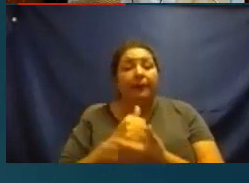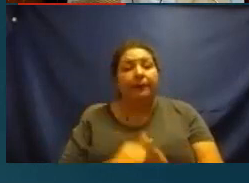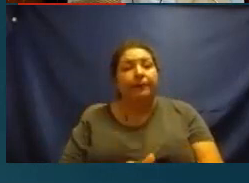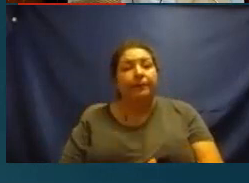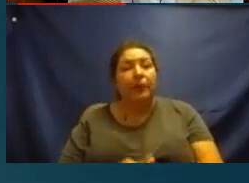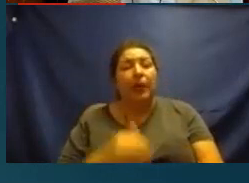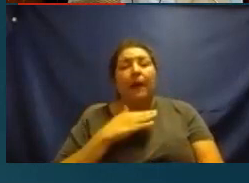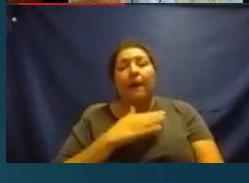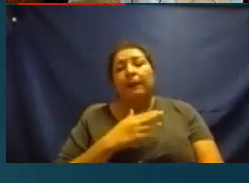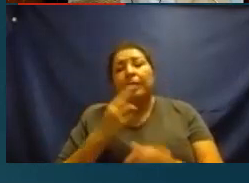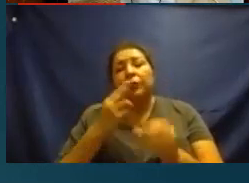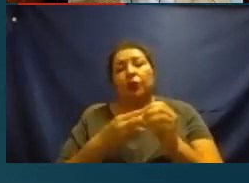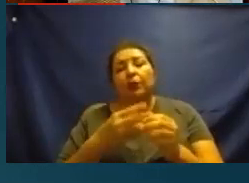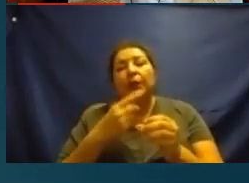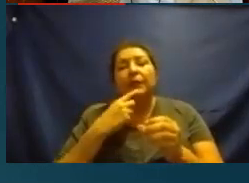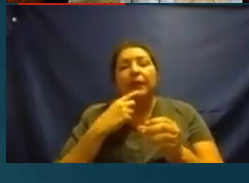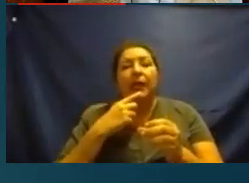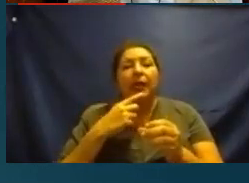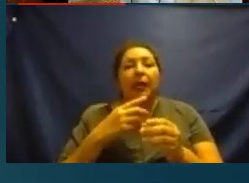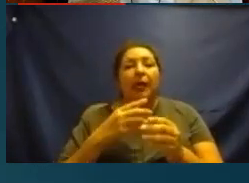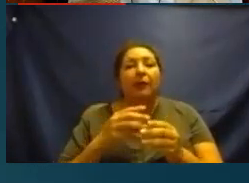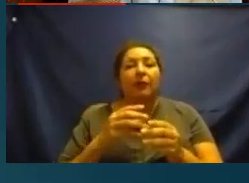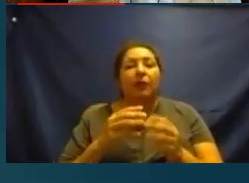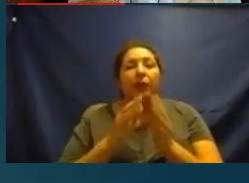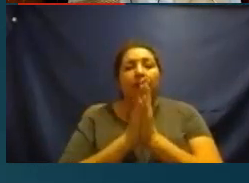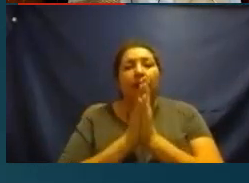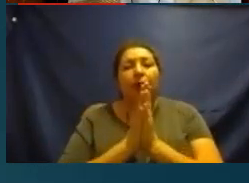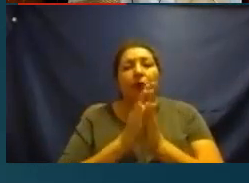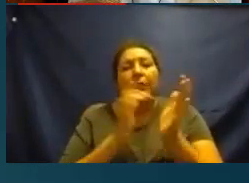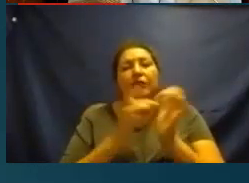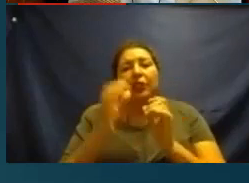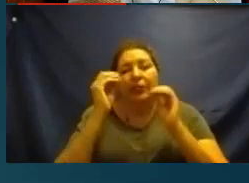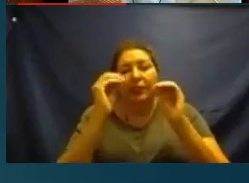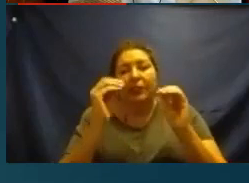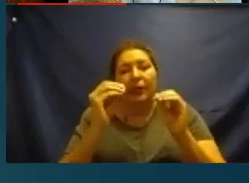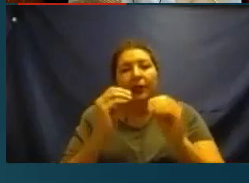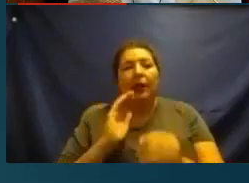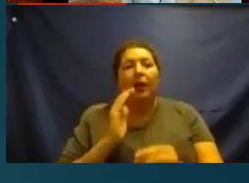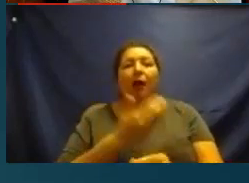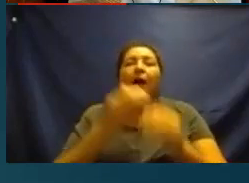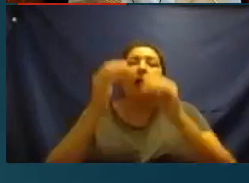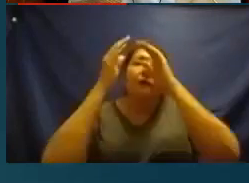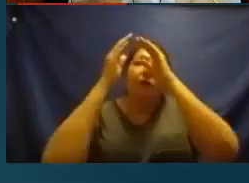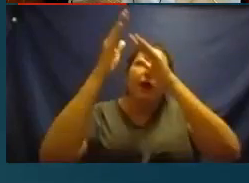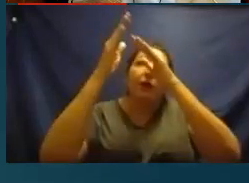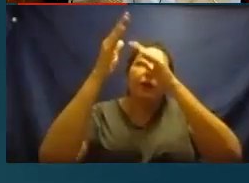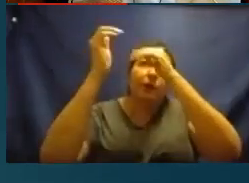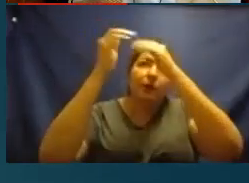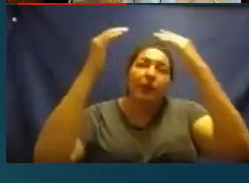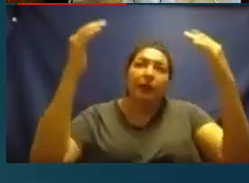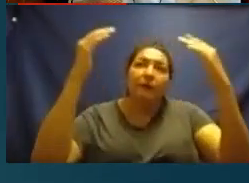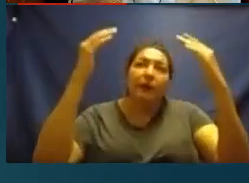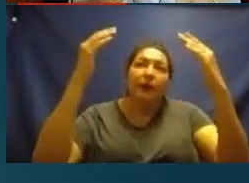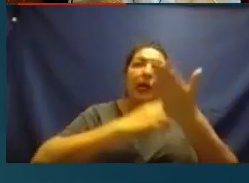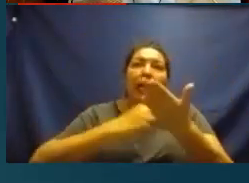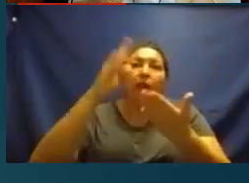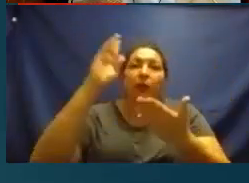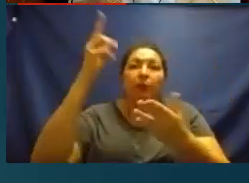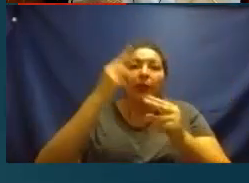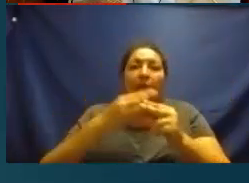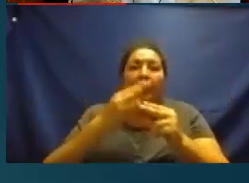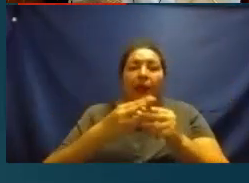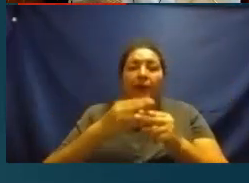Please join me in saying the prayer that Jesus himself taught us to pray. Our Father, who art in heaven, hallowed be